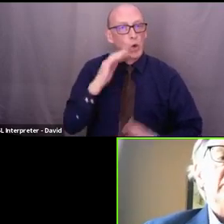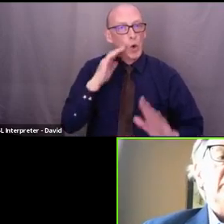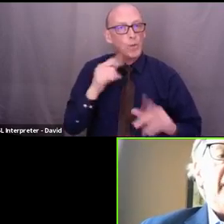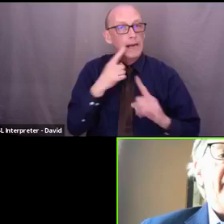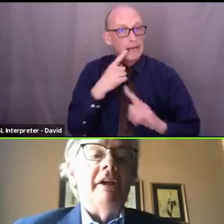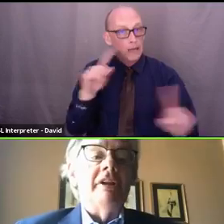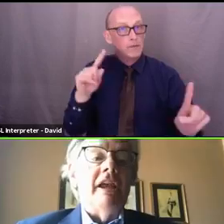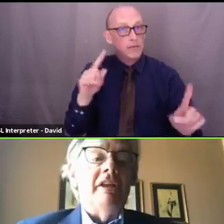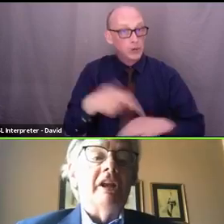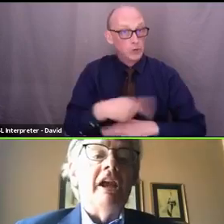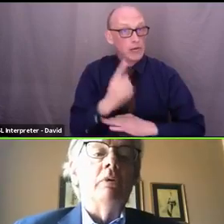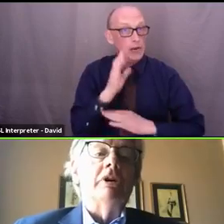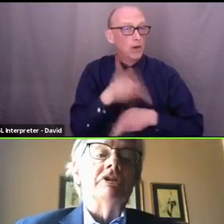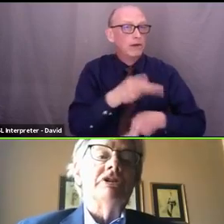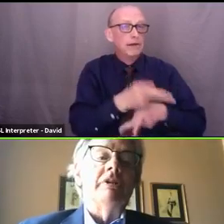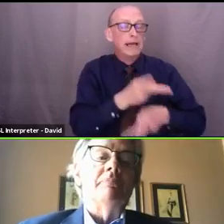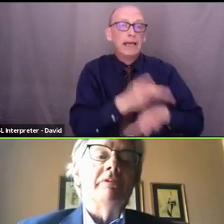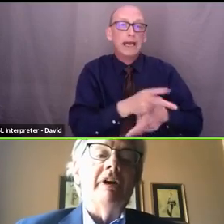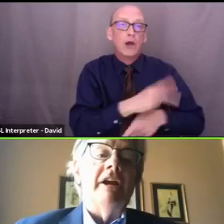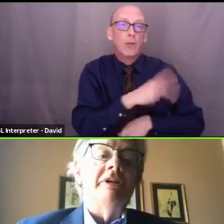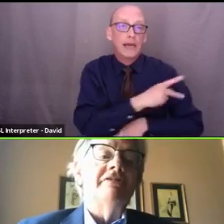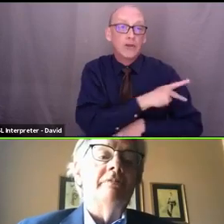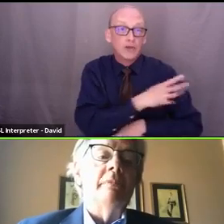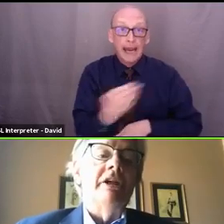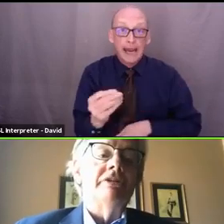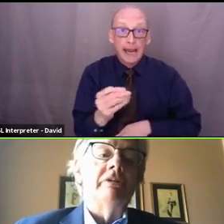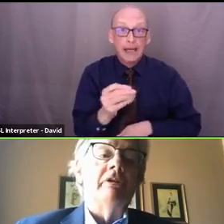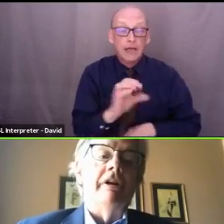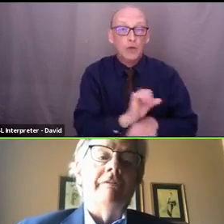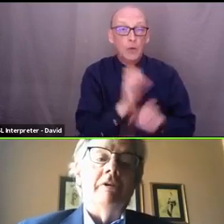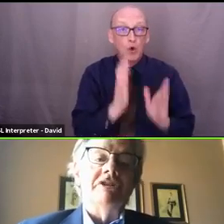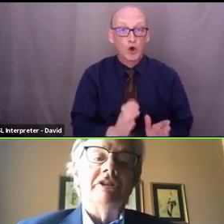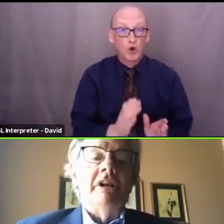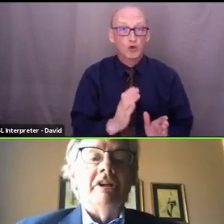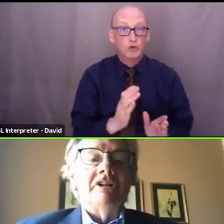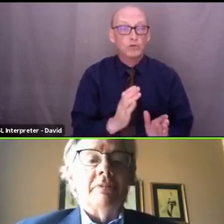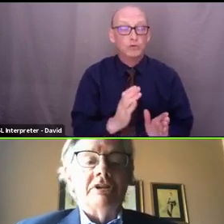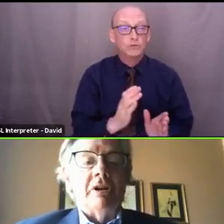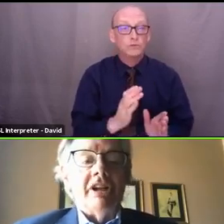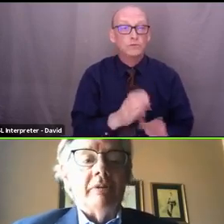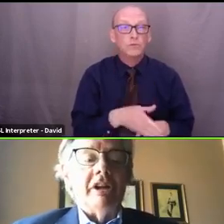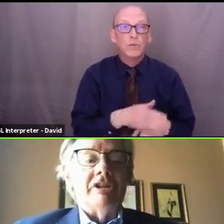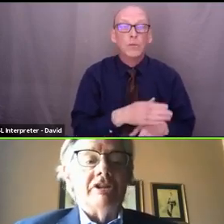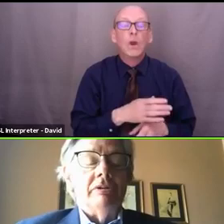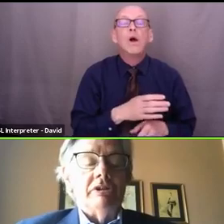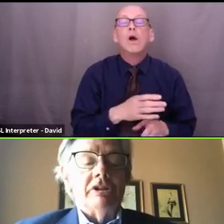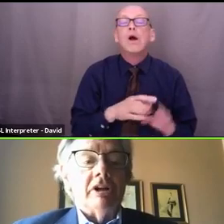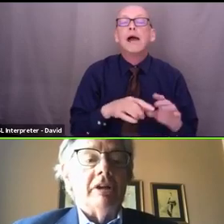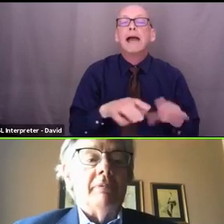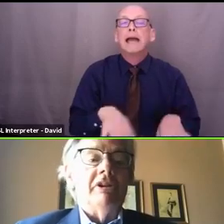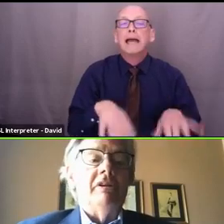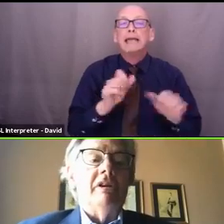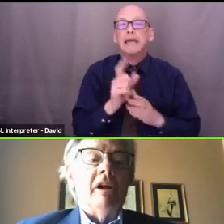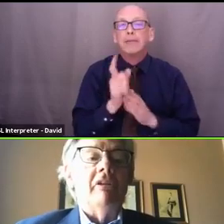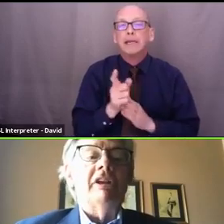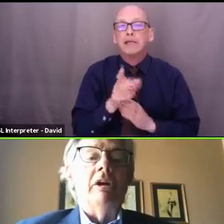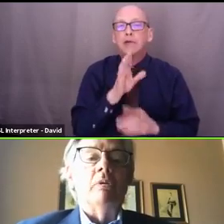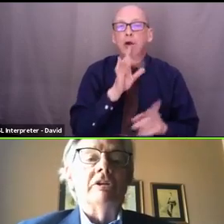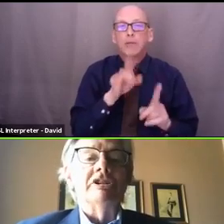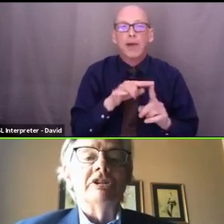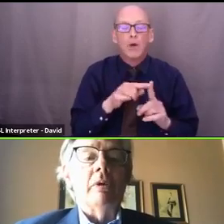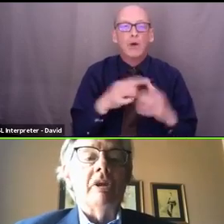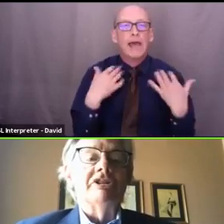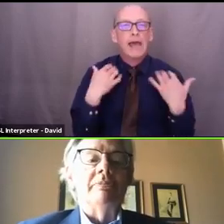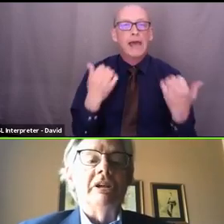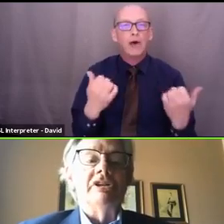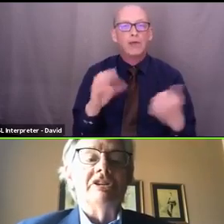patients and the care workers that provide peace of mind to their loved ones. Especially want to take a minute to talk about the healthcare